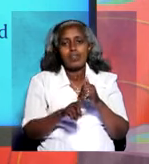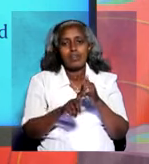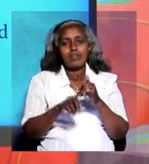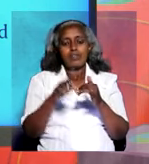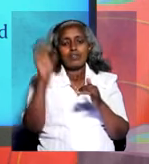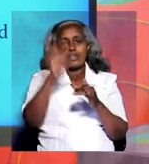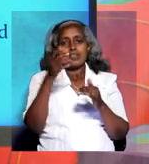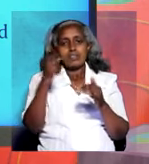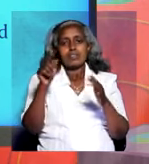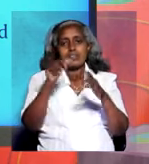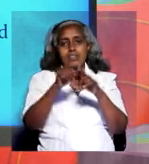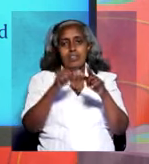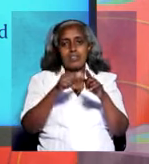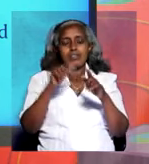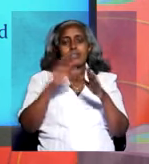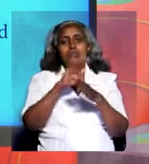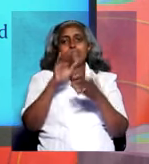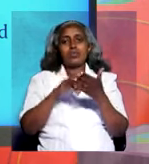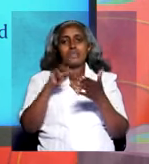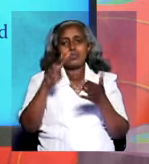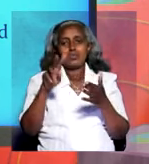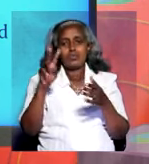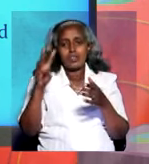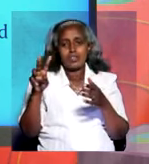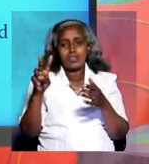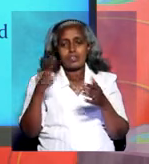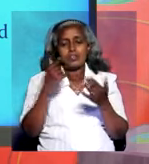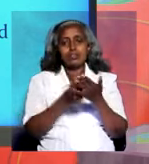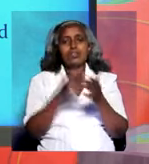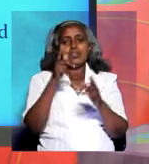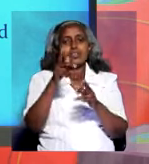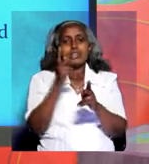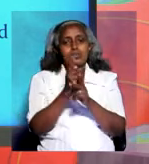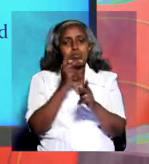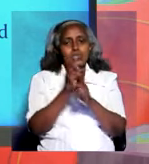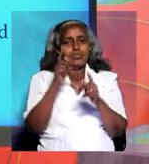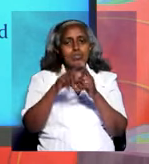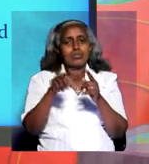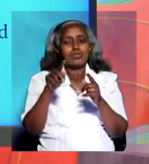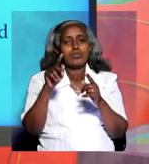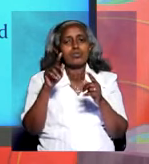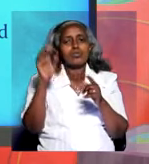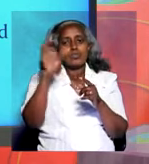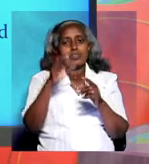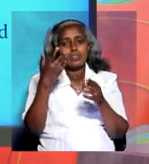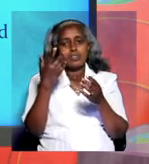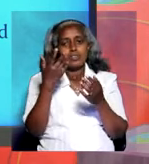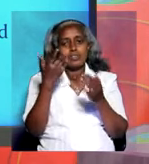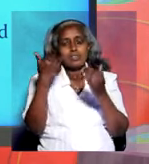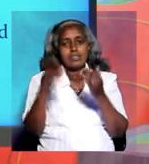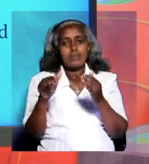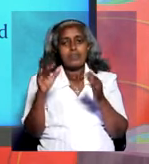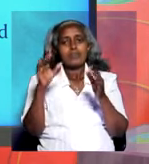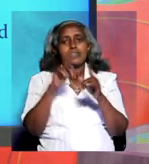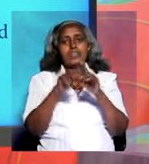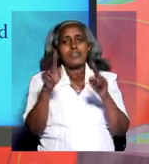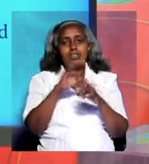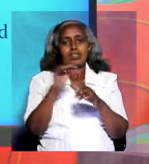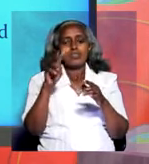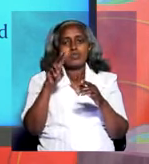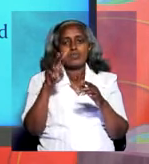angle between two vectors, and you are also expected to find some difference of two vectors including